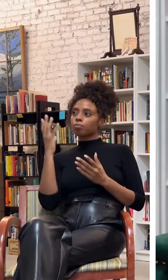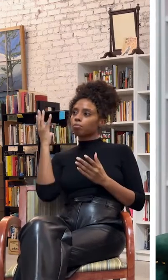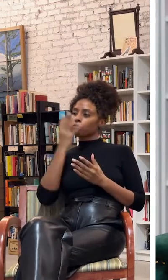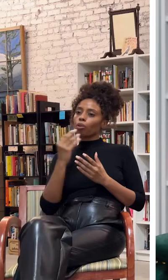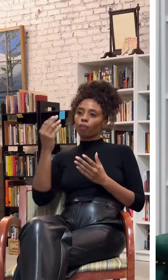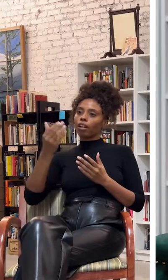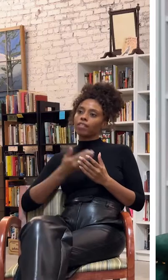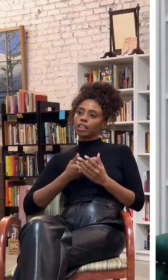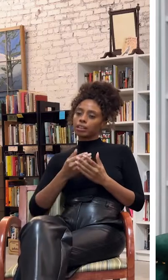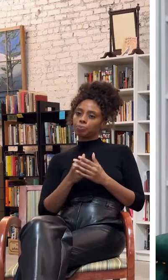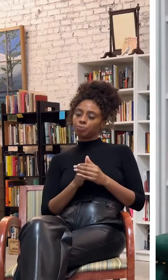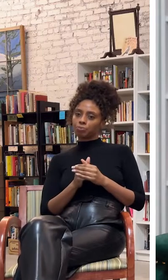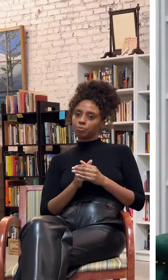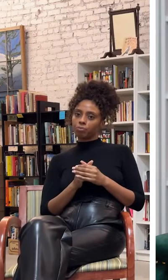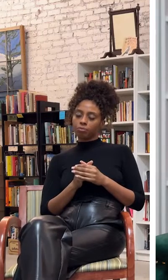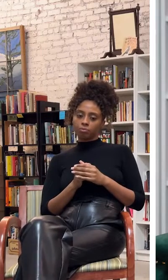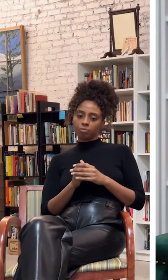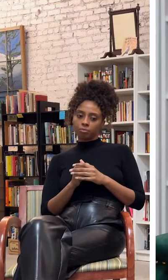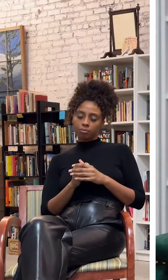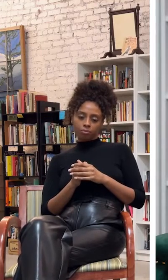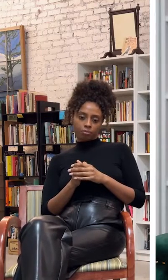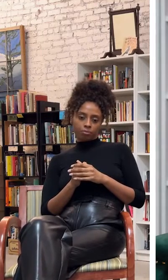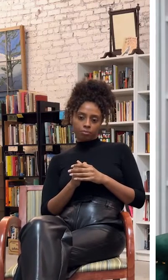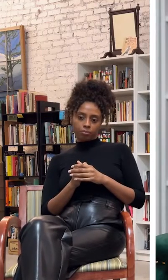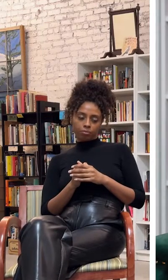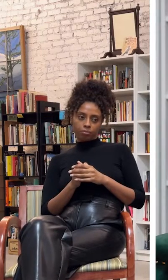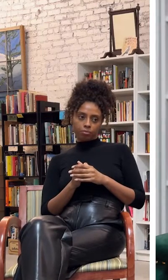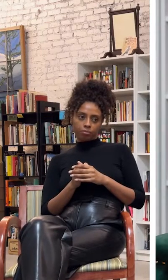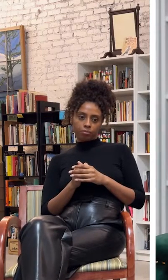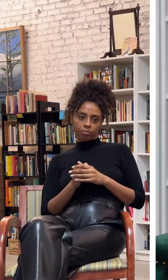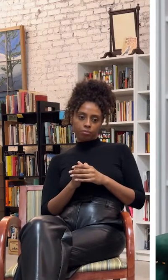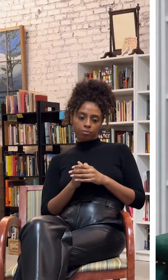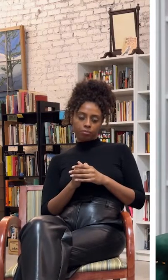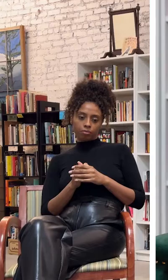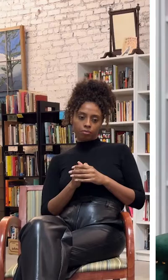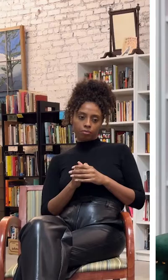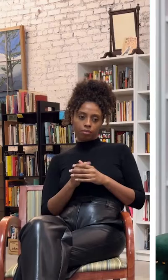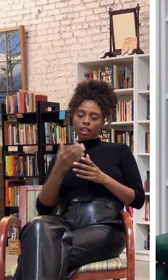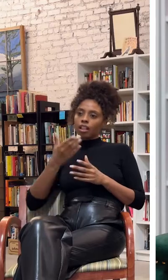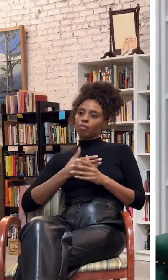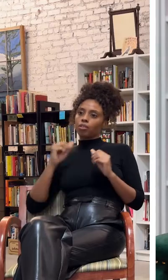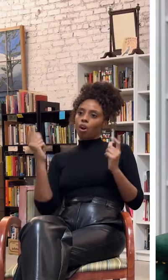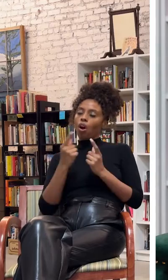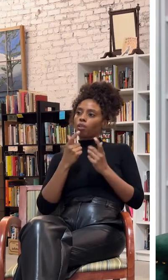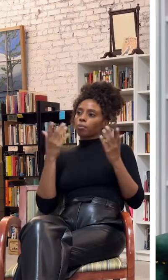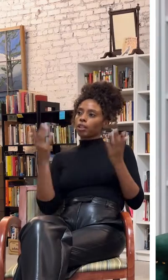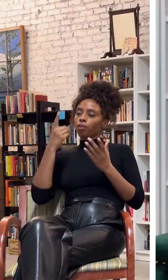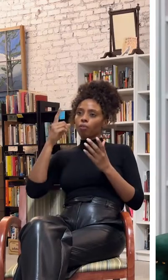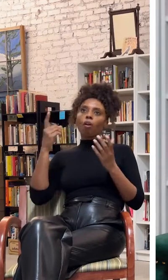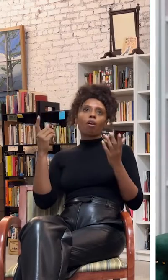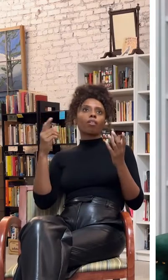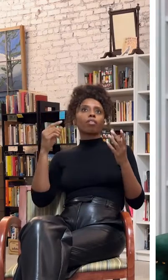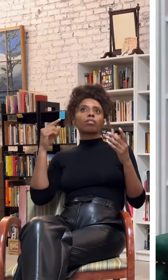beautiful invitation to all be present for something that's bigger than all of